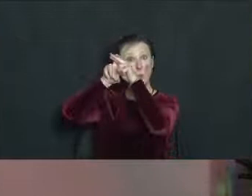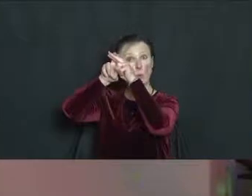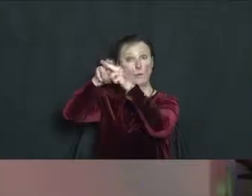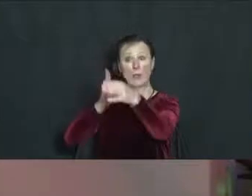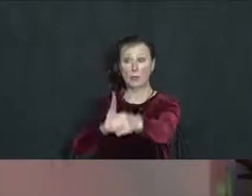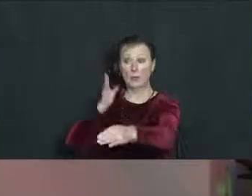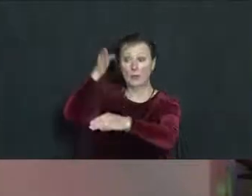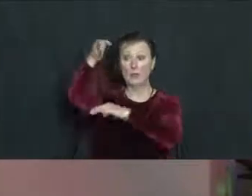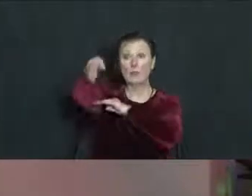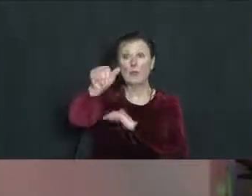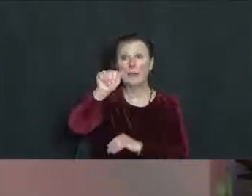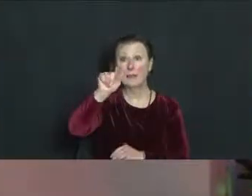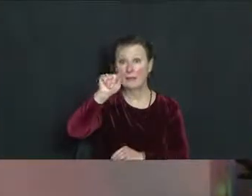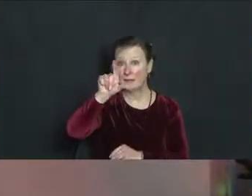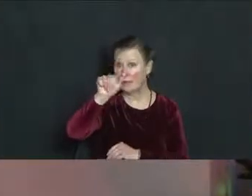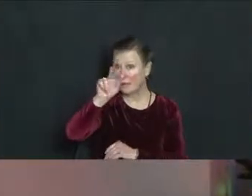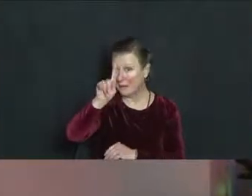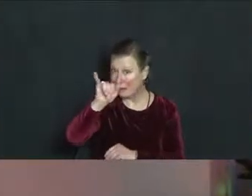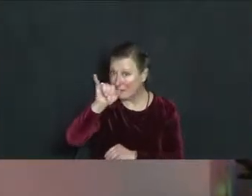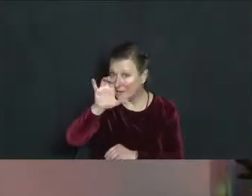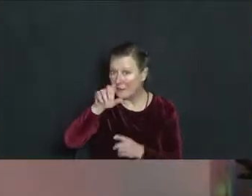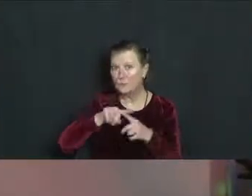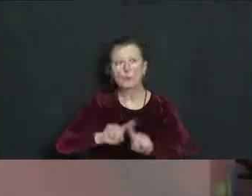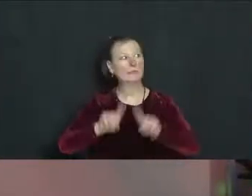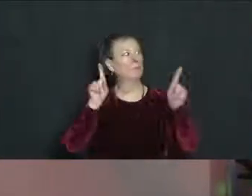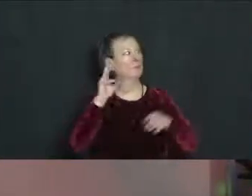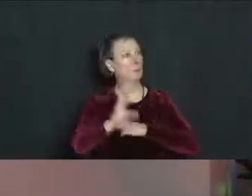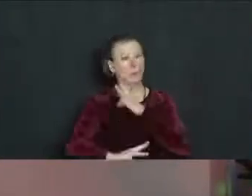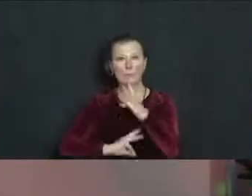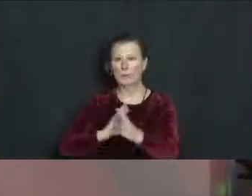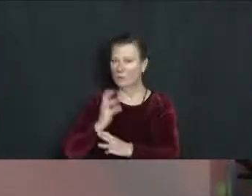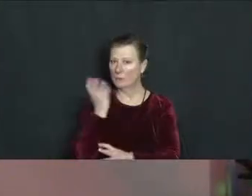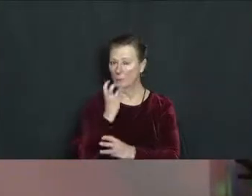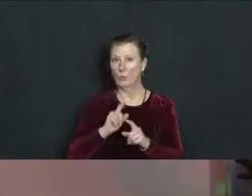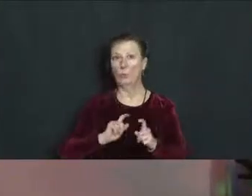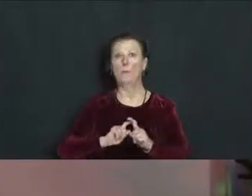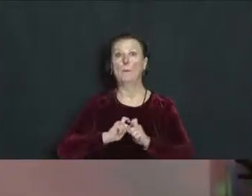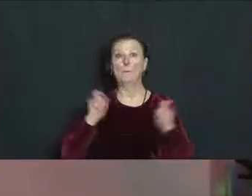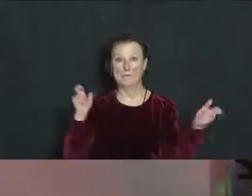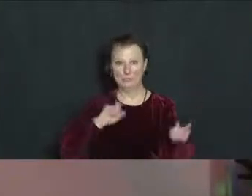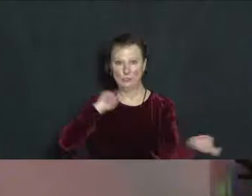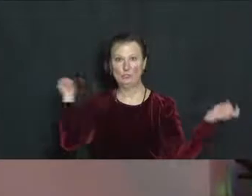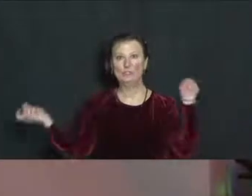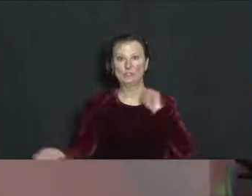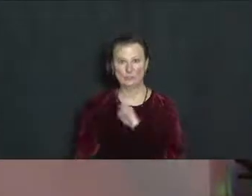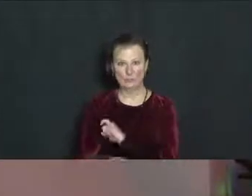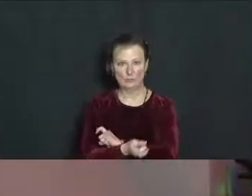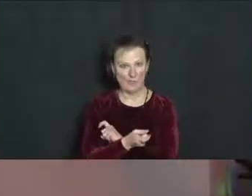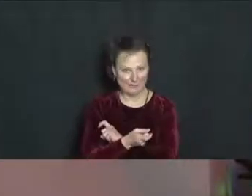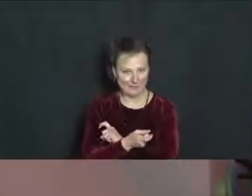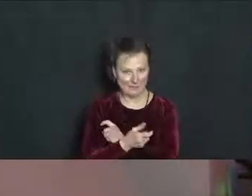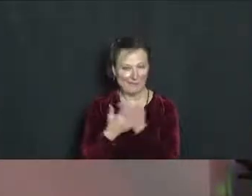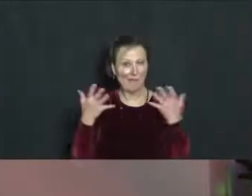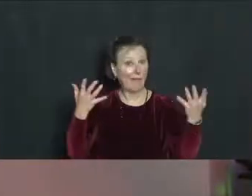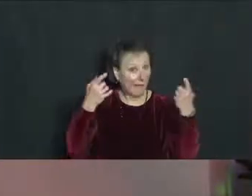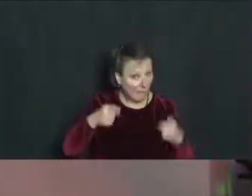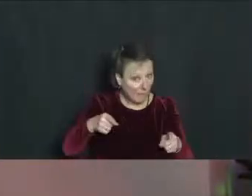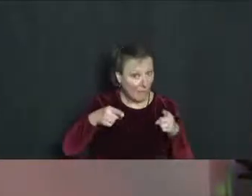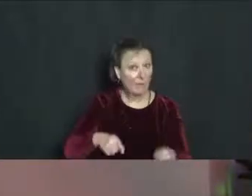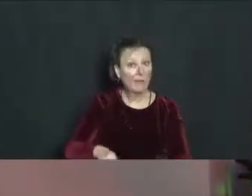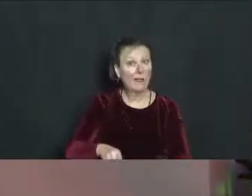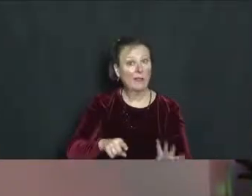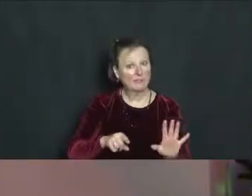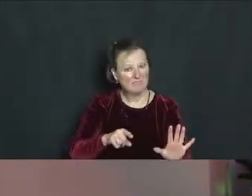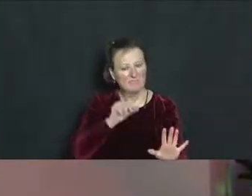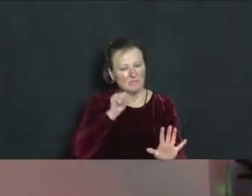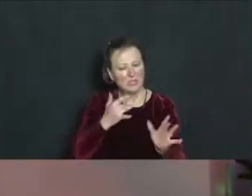the Atlantic to a different world, and it was quite a change. Lots was going on that need not concern